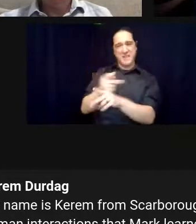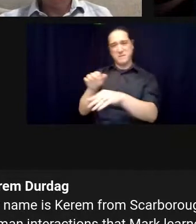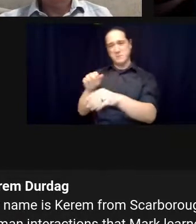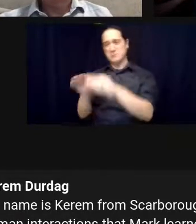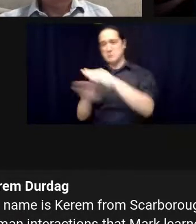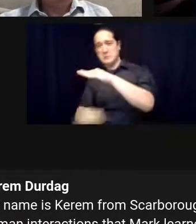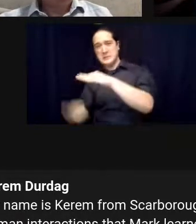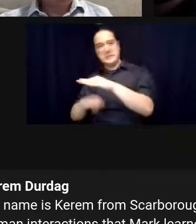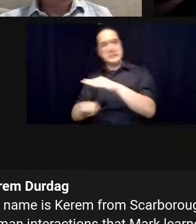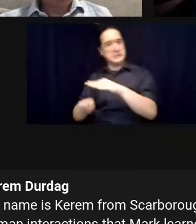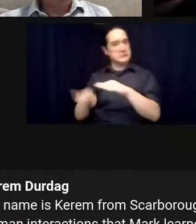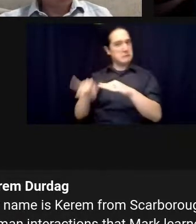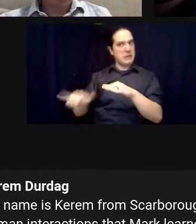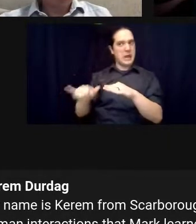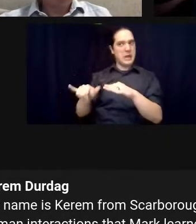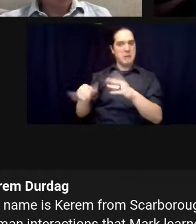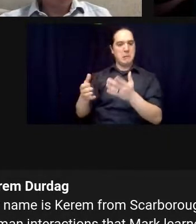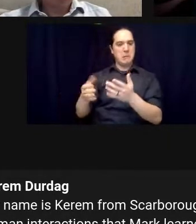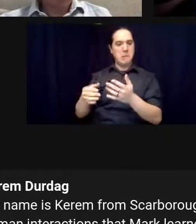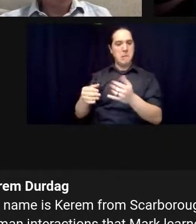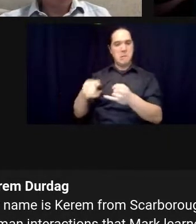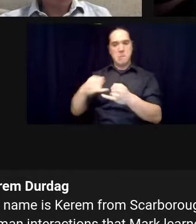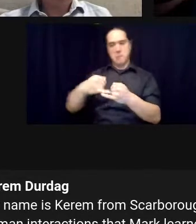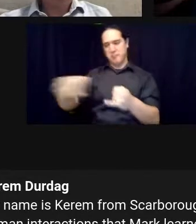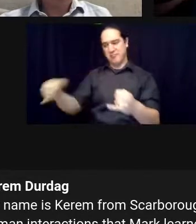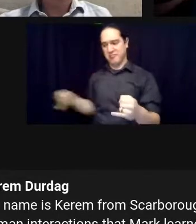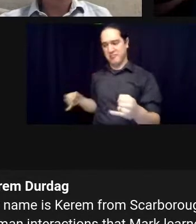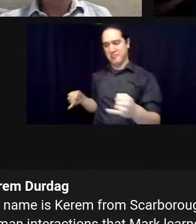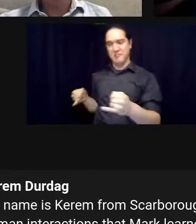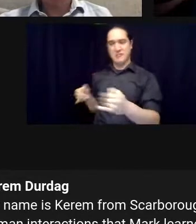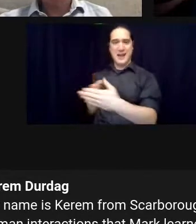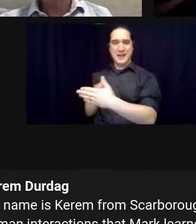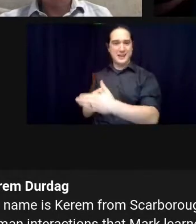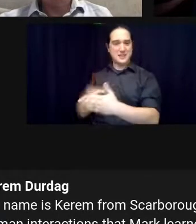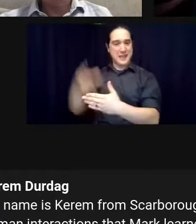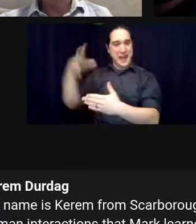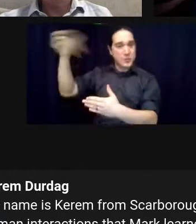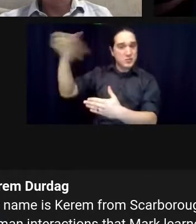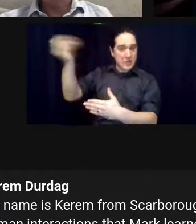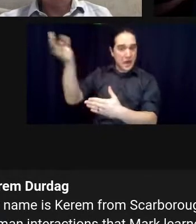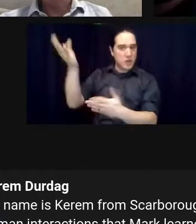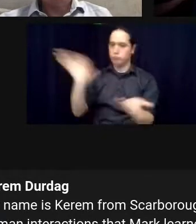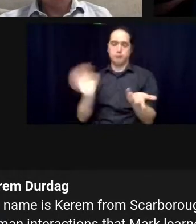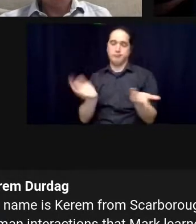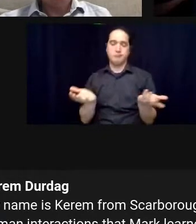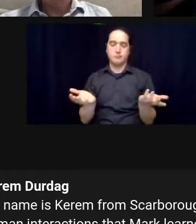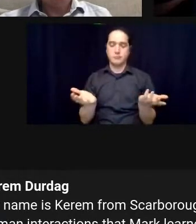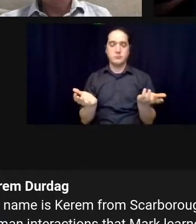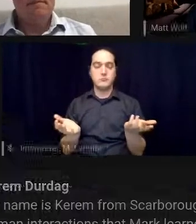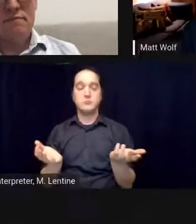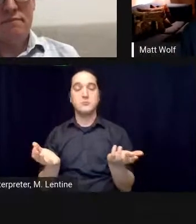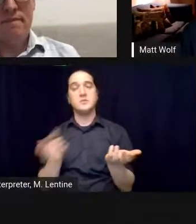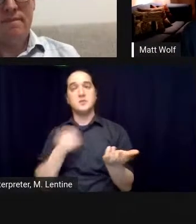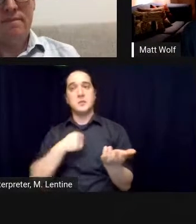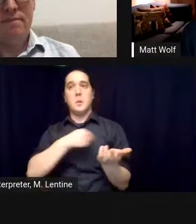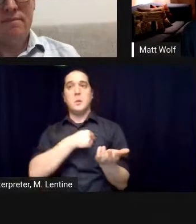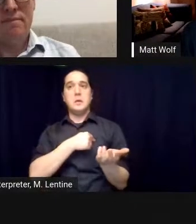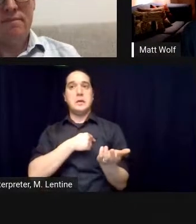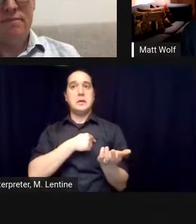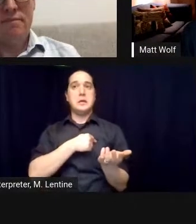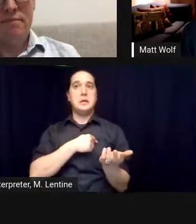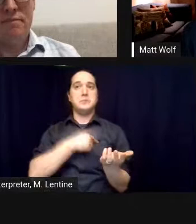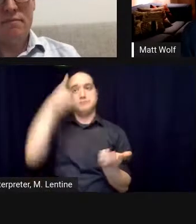uh the project with the idea that we would have not a model of planet earth but a